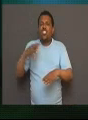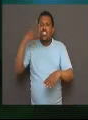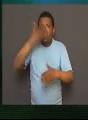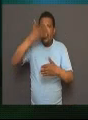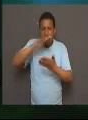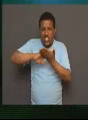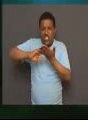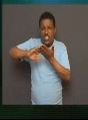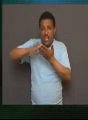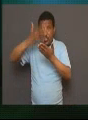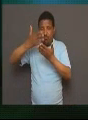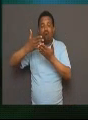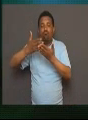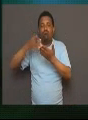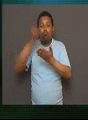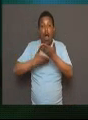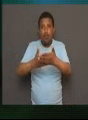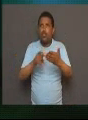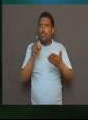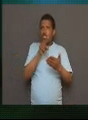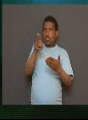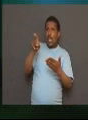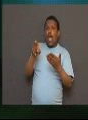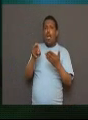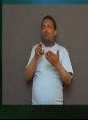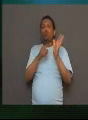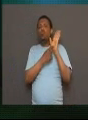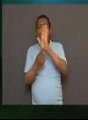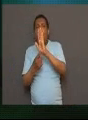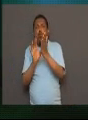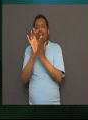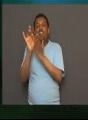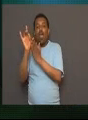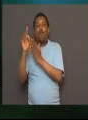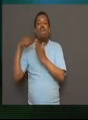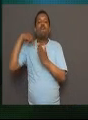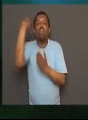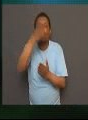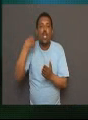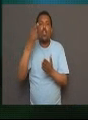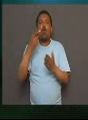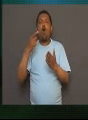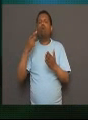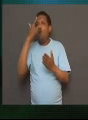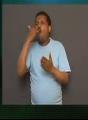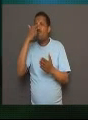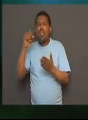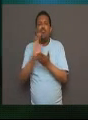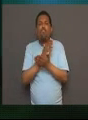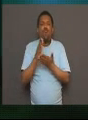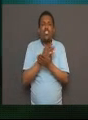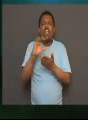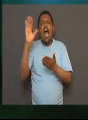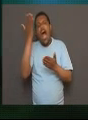maps. They show quantifiable features, often involving